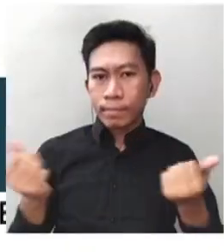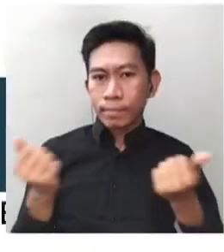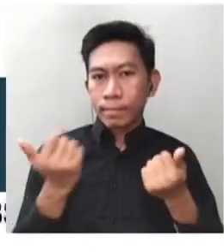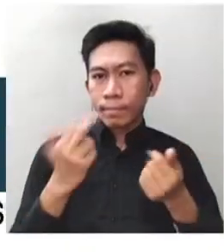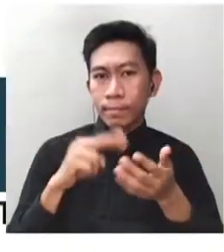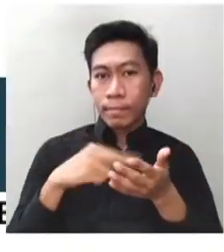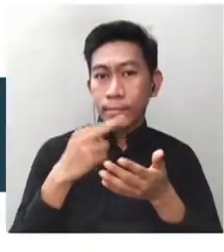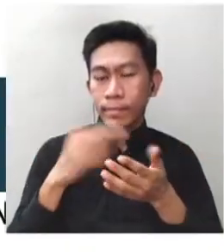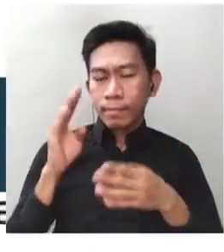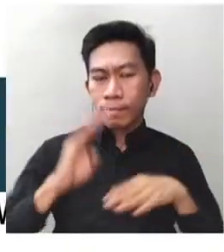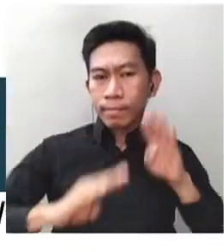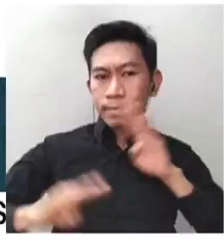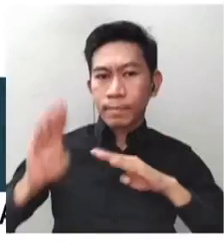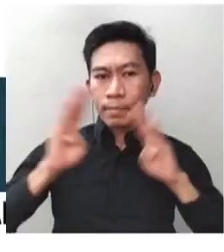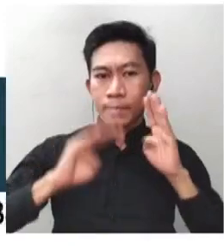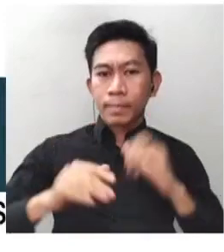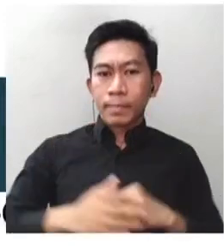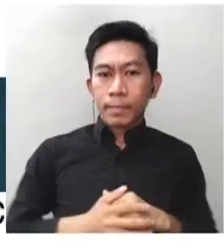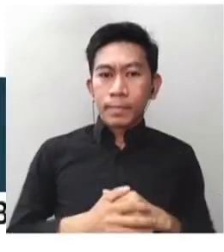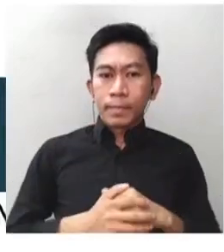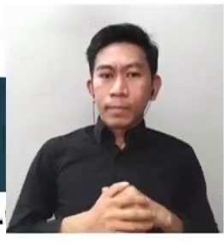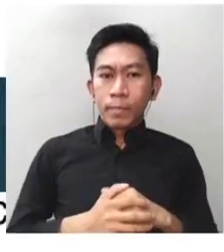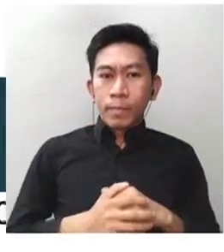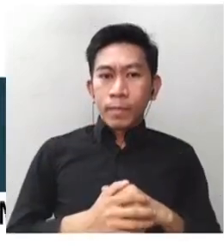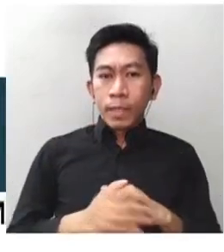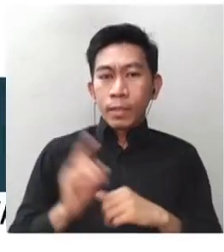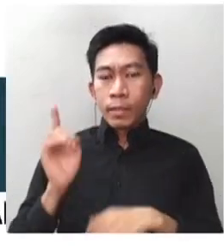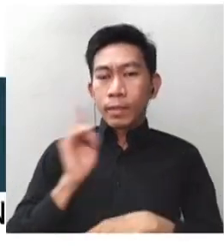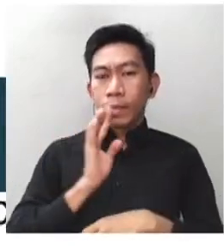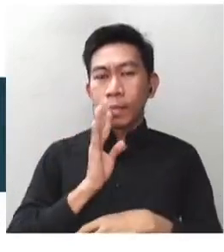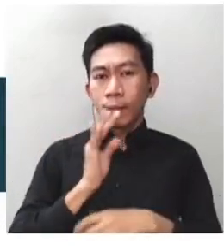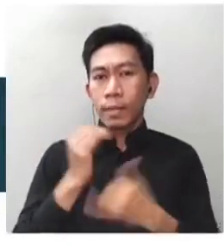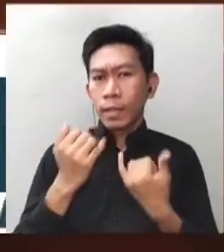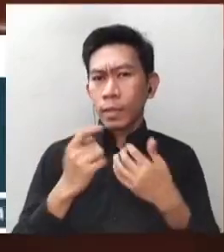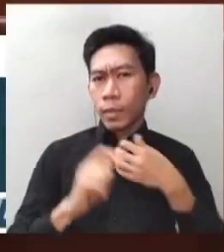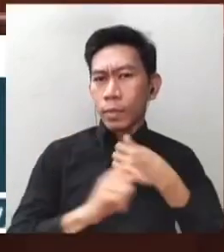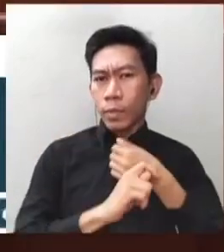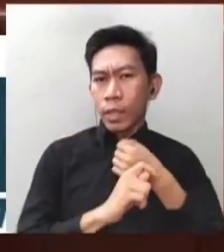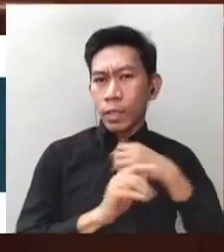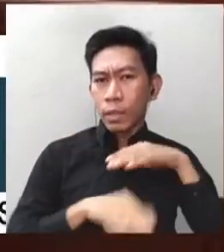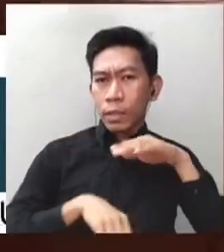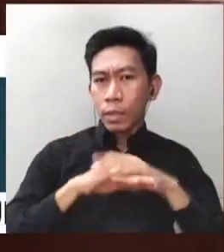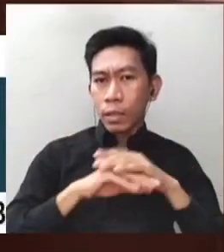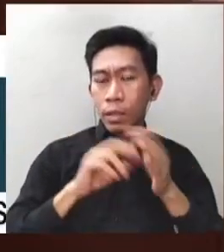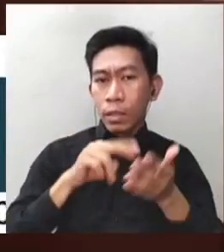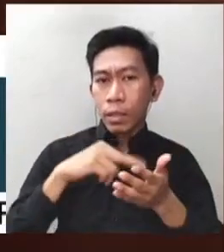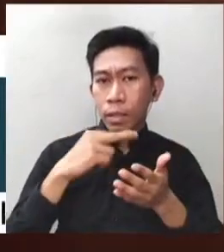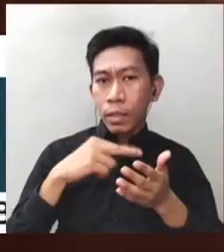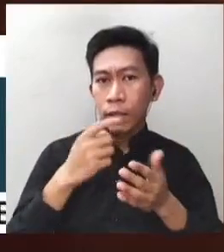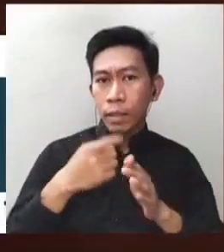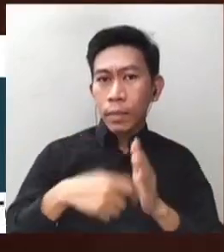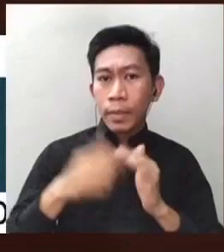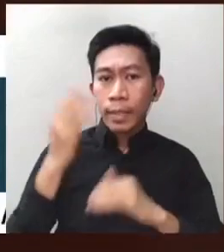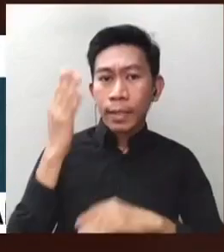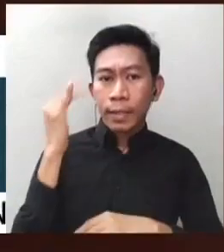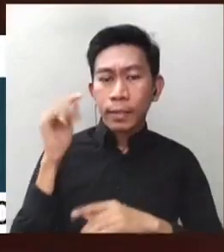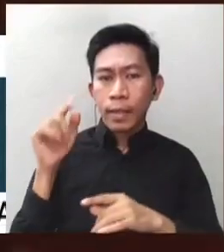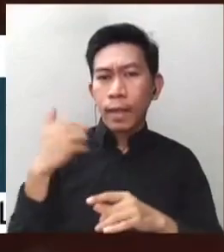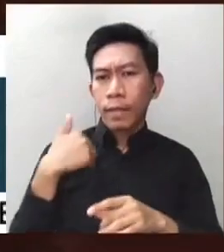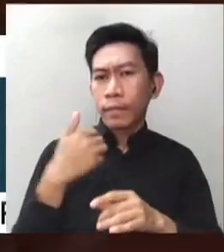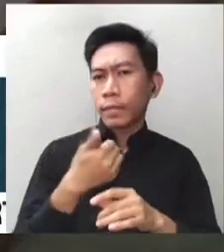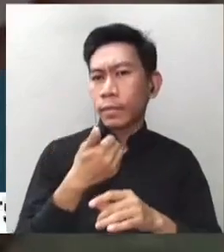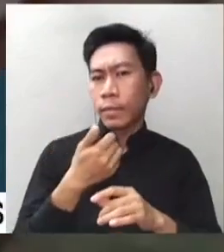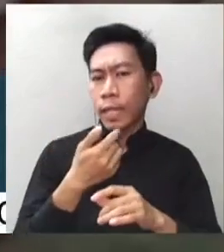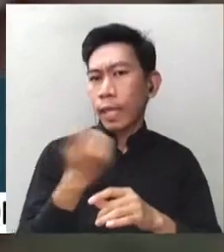The reason why we cite it as temporary is because we acknowledge that there are other stakeholders in the rice industry,